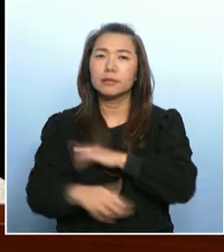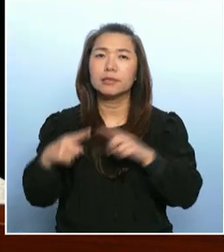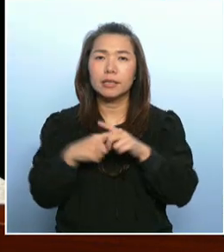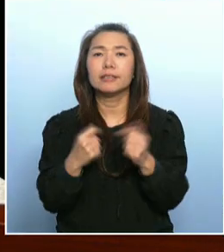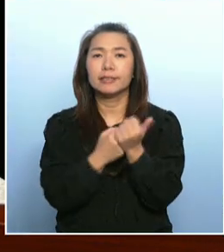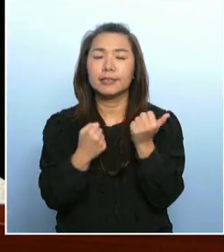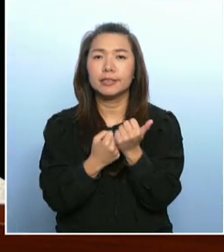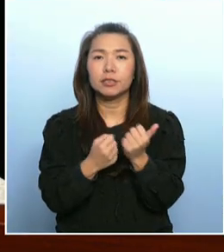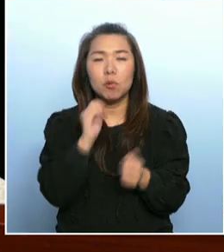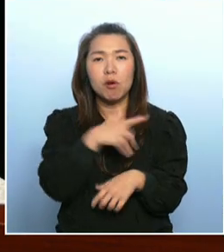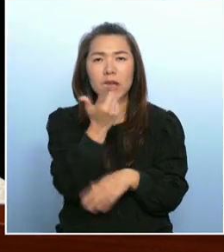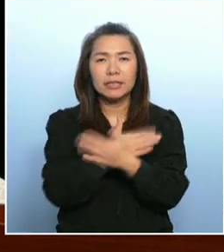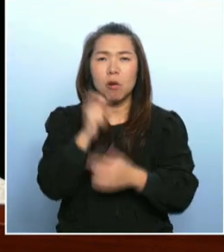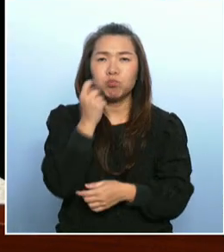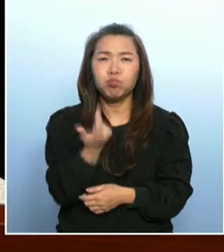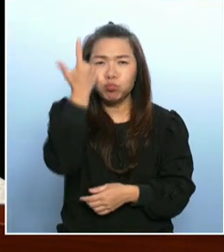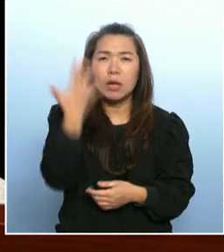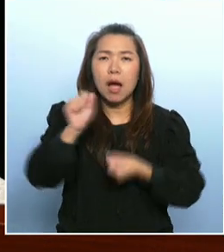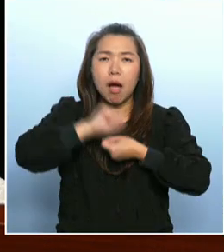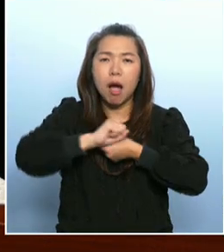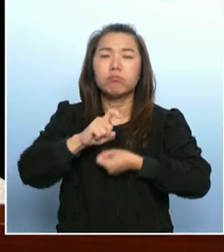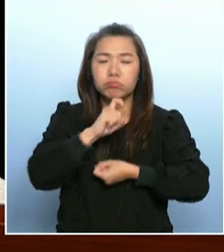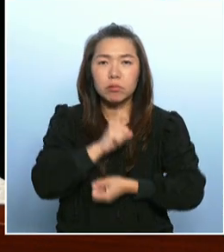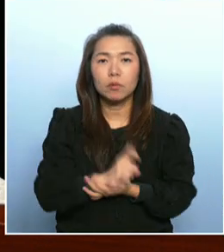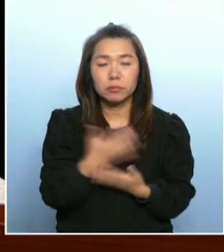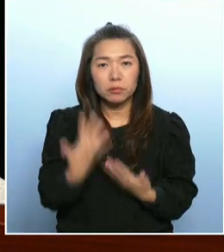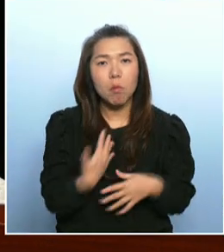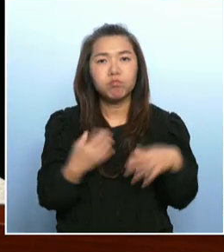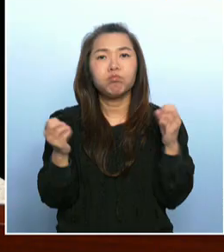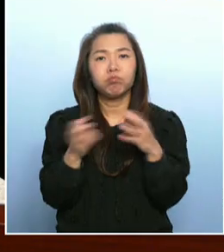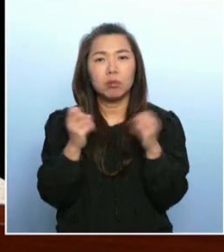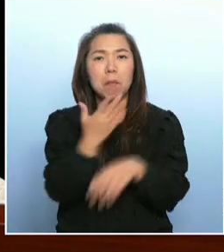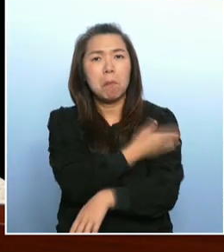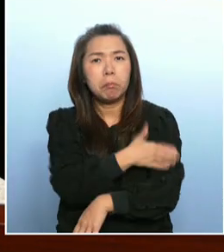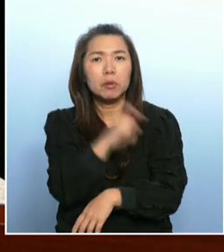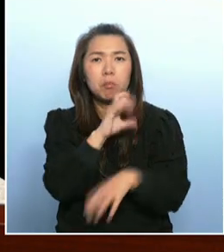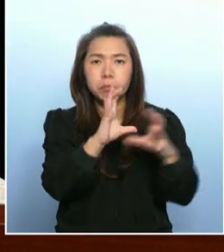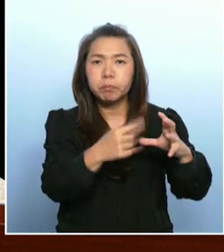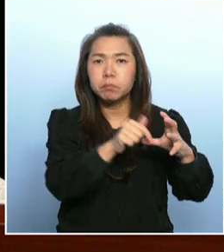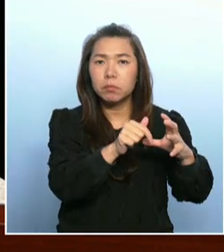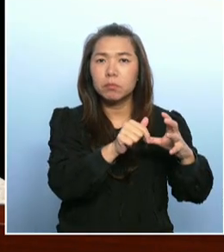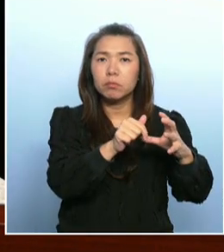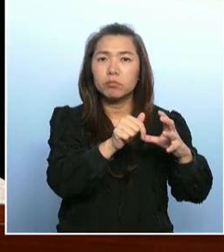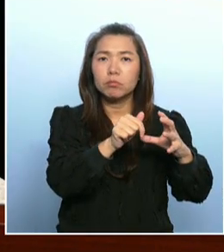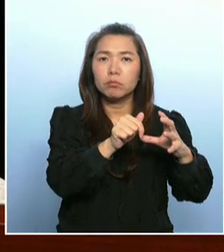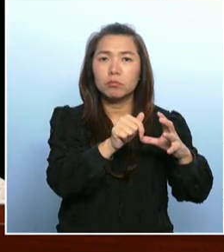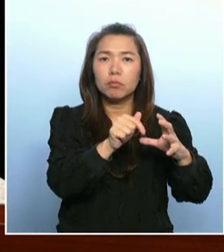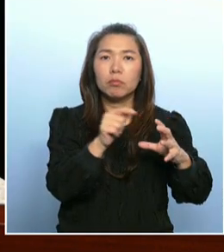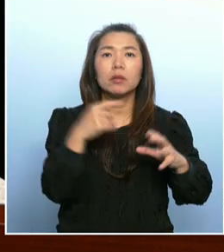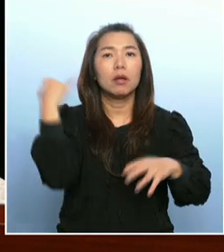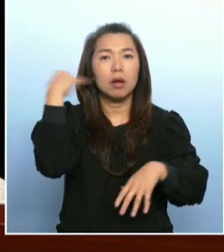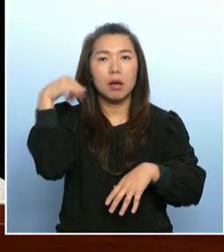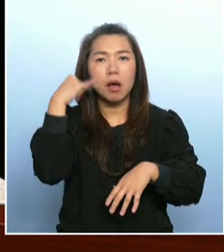we've been talking about our support for PWDs, and we know that they are aging. In our discussion,